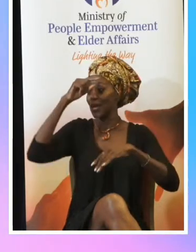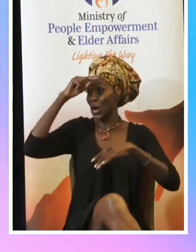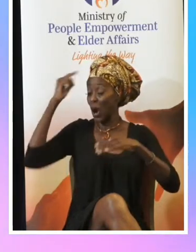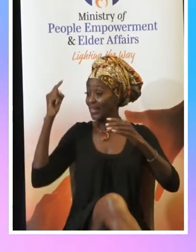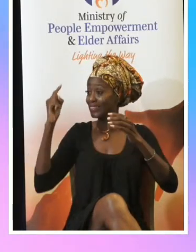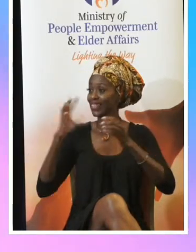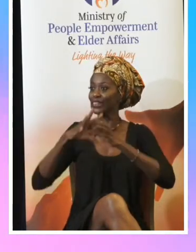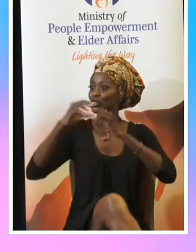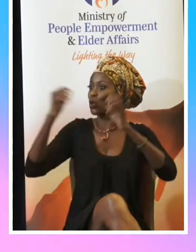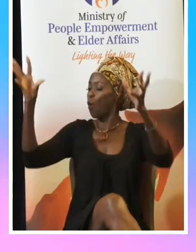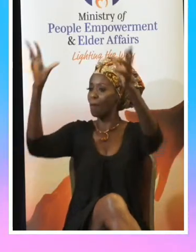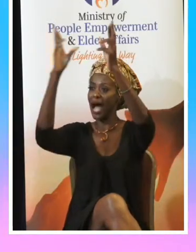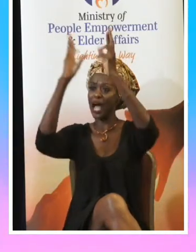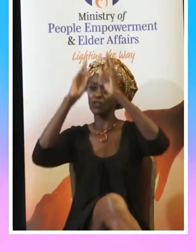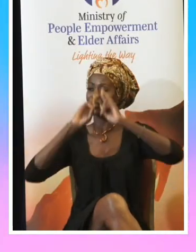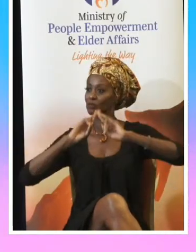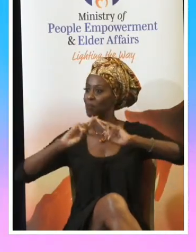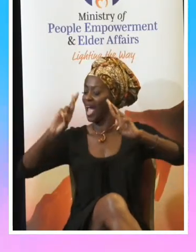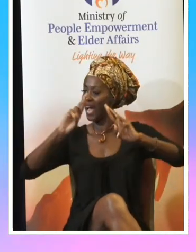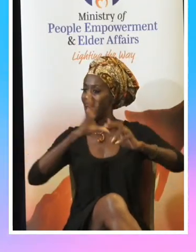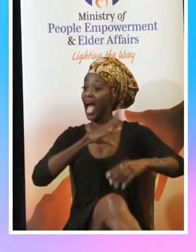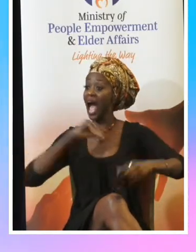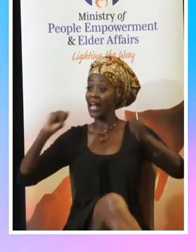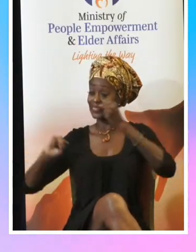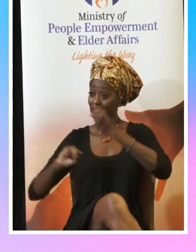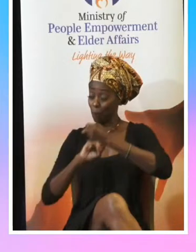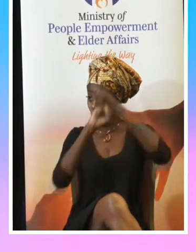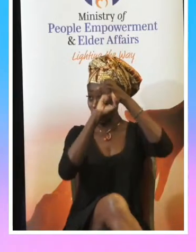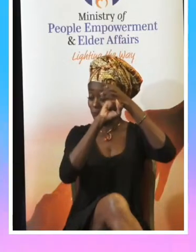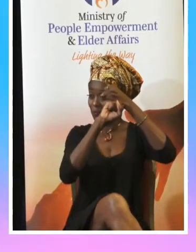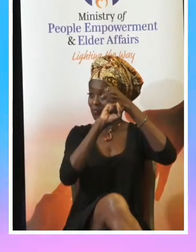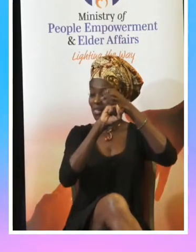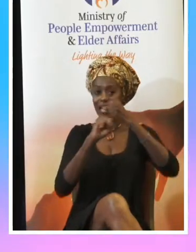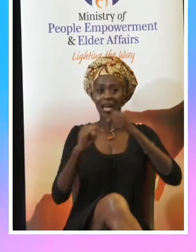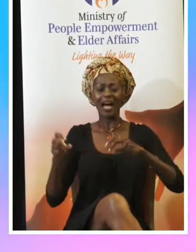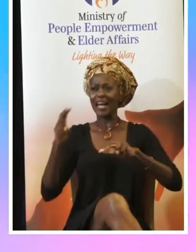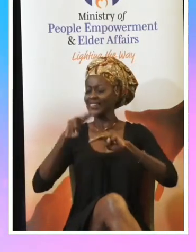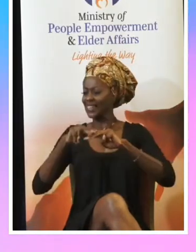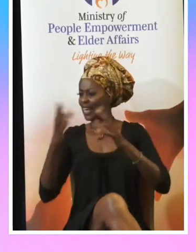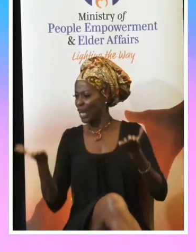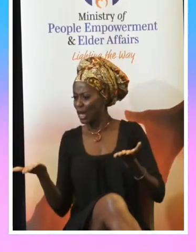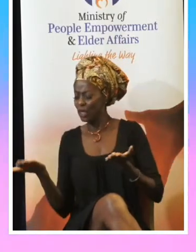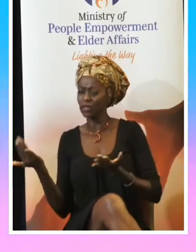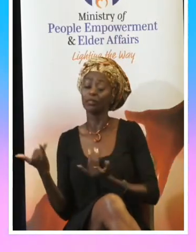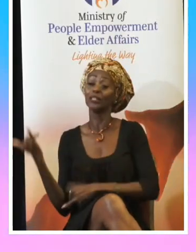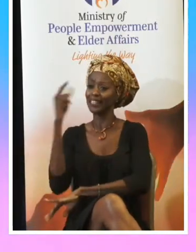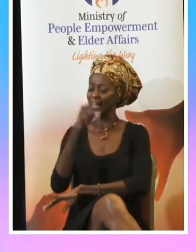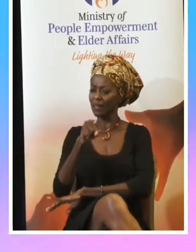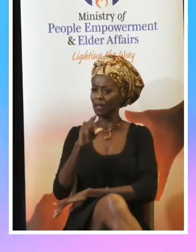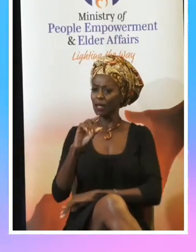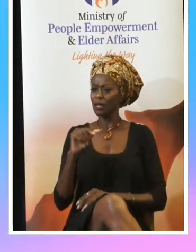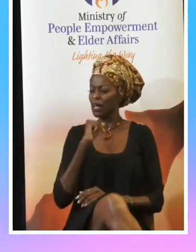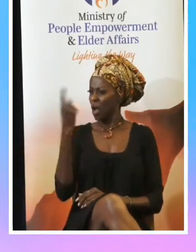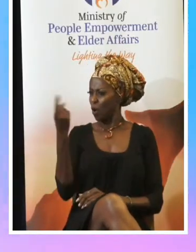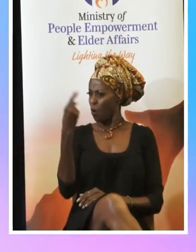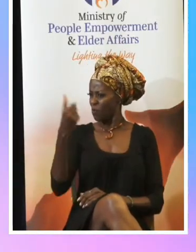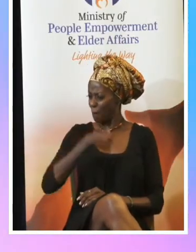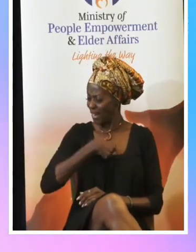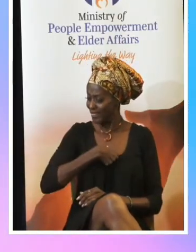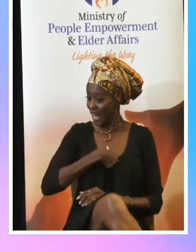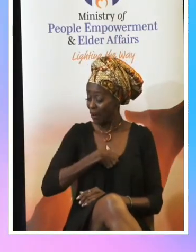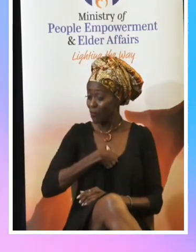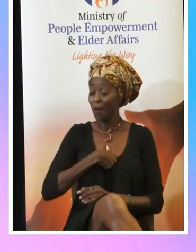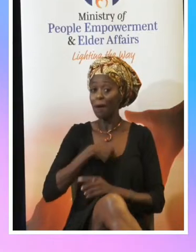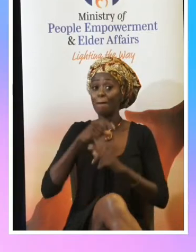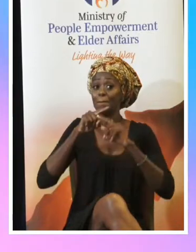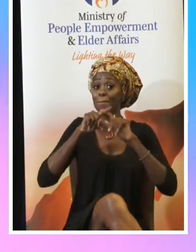a tremendous amount of support for. And I sit here tonight, not just on my own behalf as leader of government business in the Senate, but